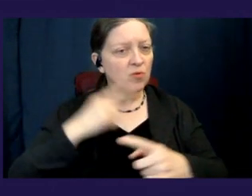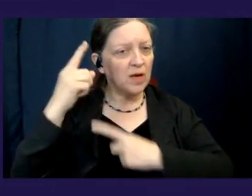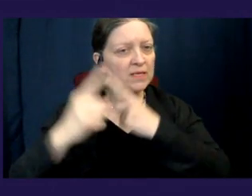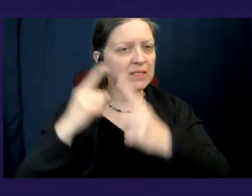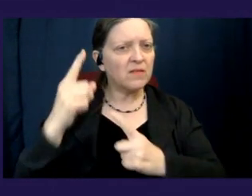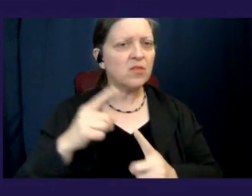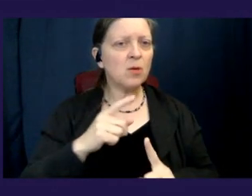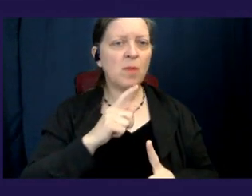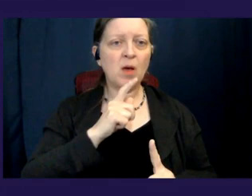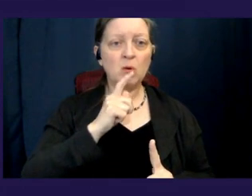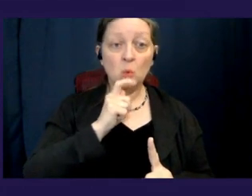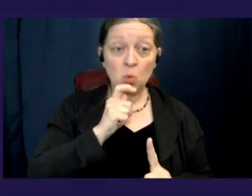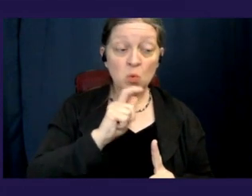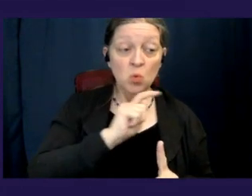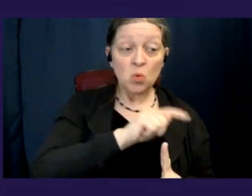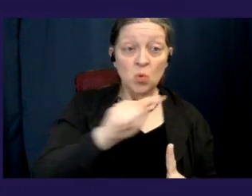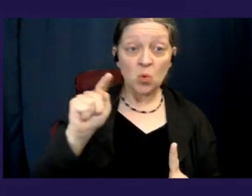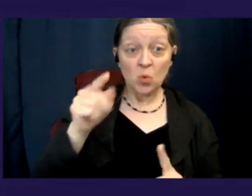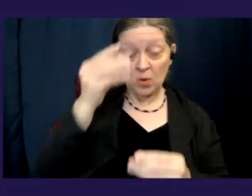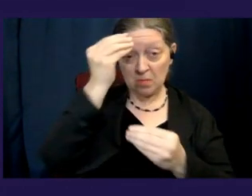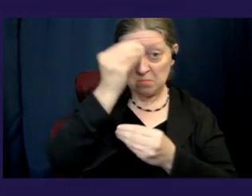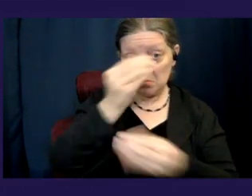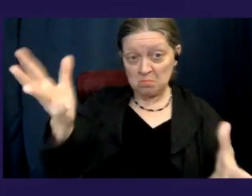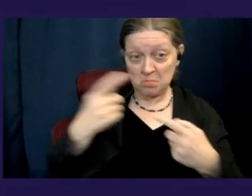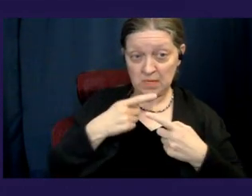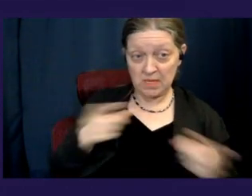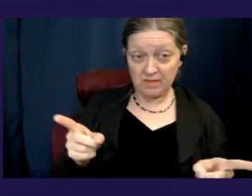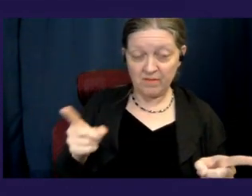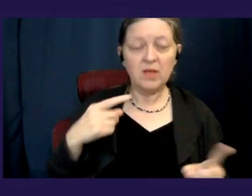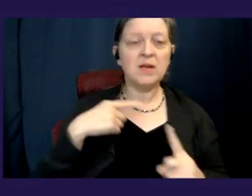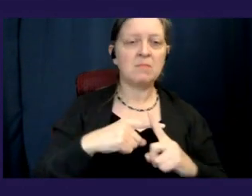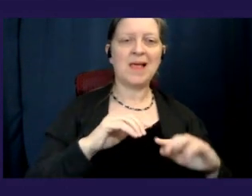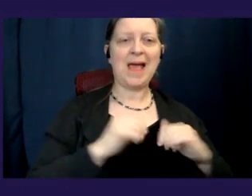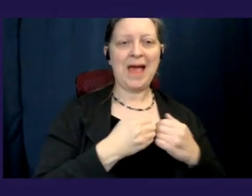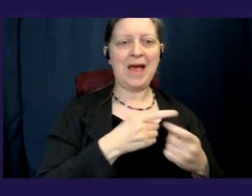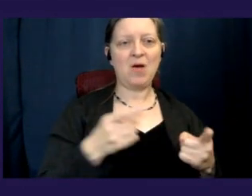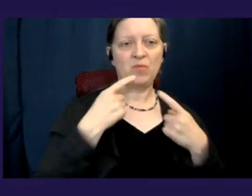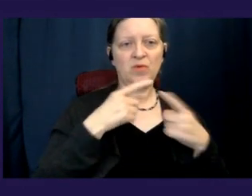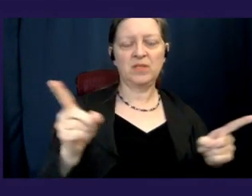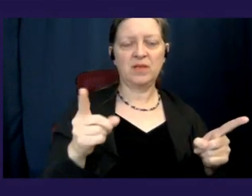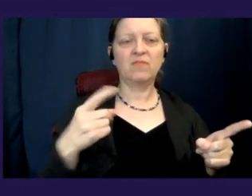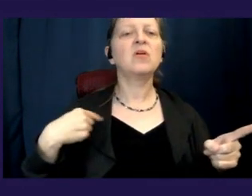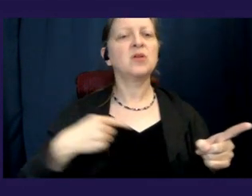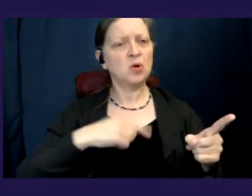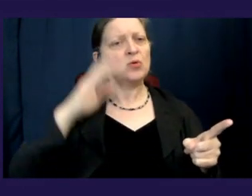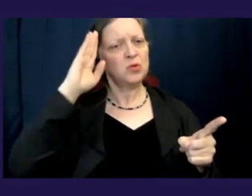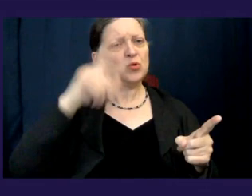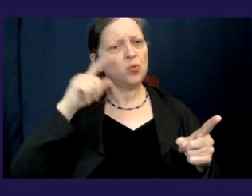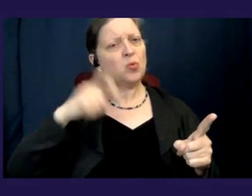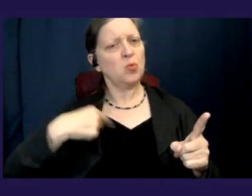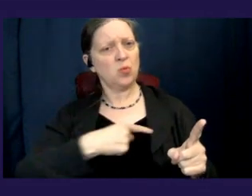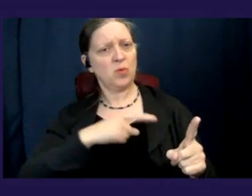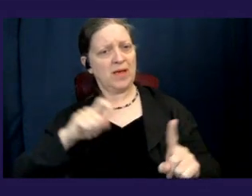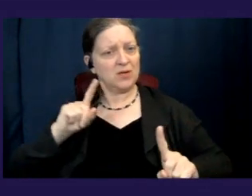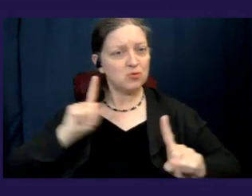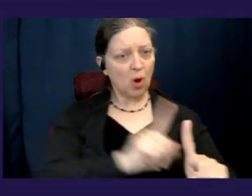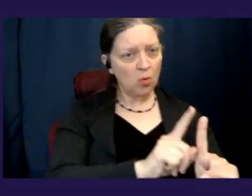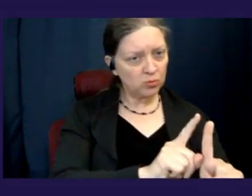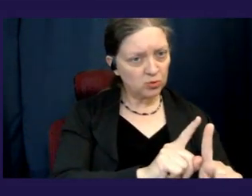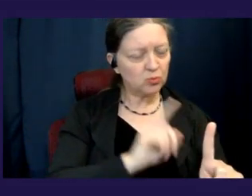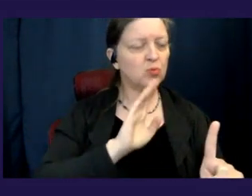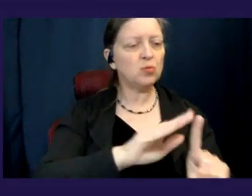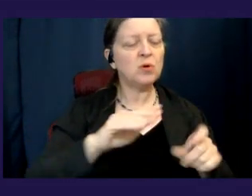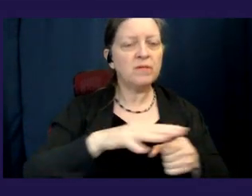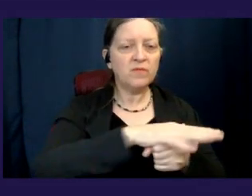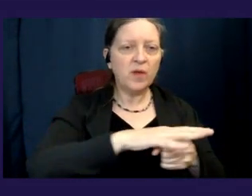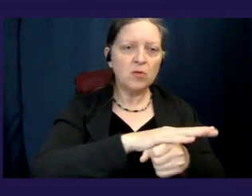communities who were most impacted, go to their neighborhood centers and talk to them. Don't just rely on media, social media,